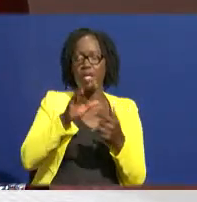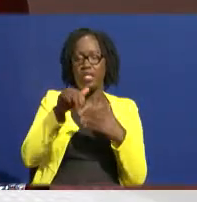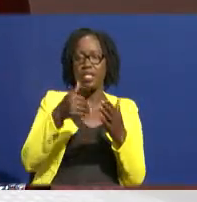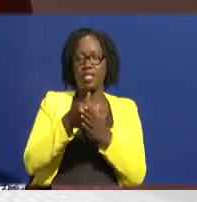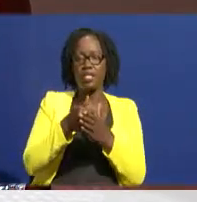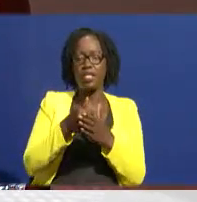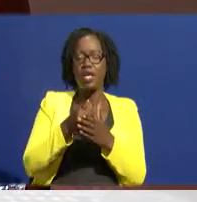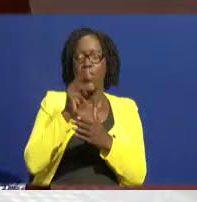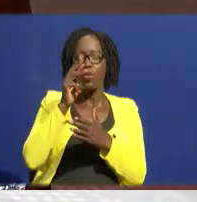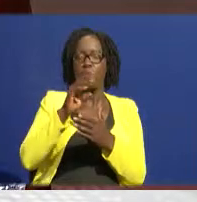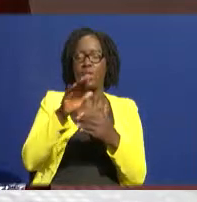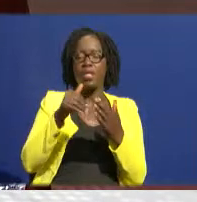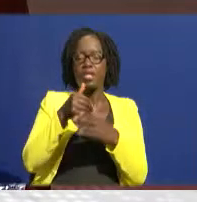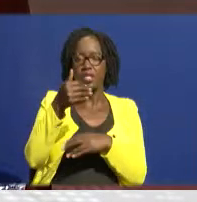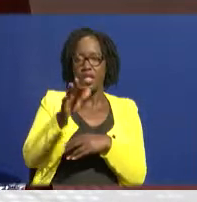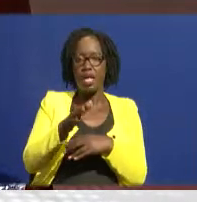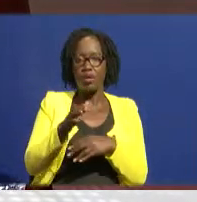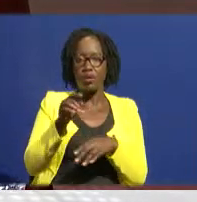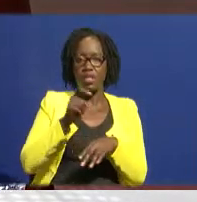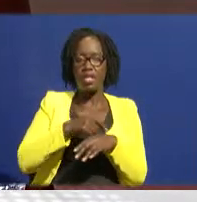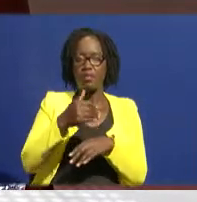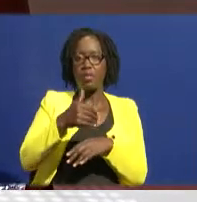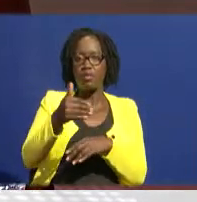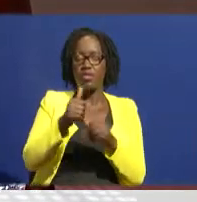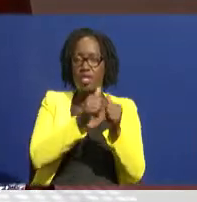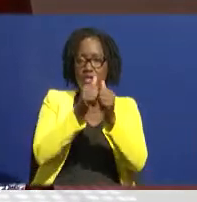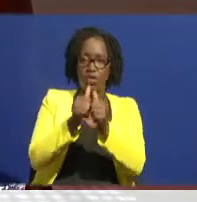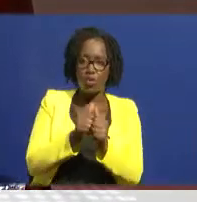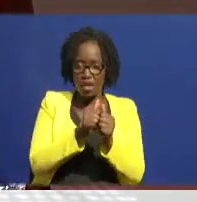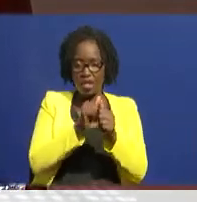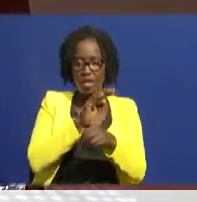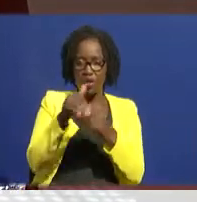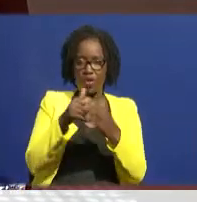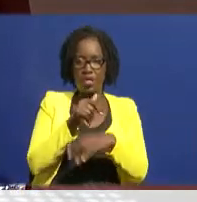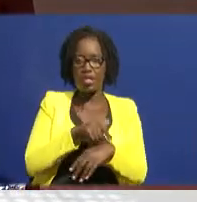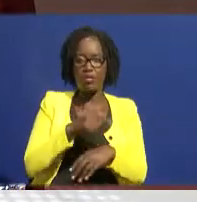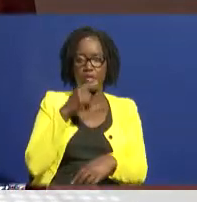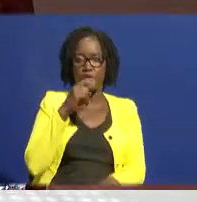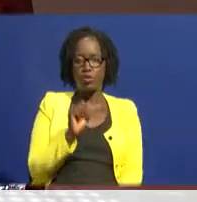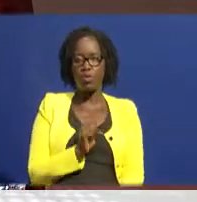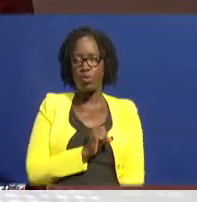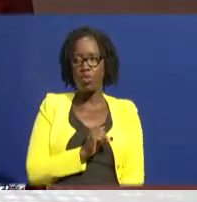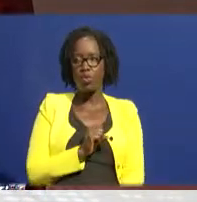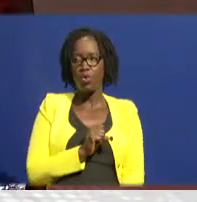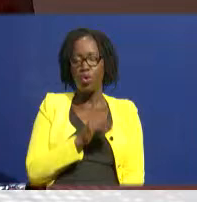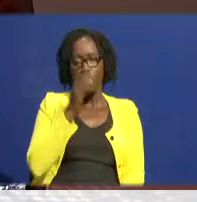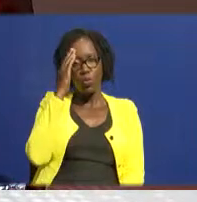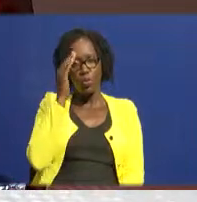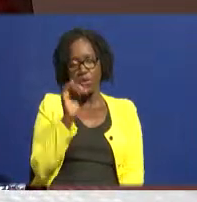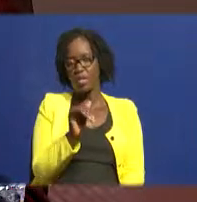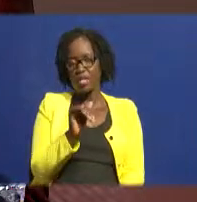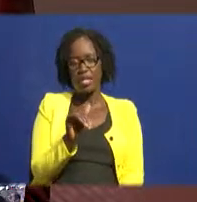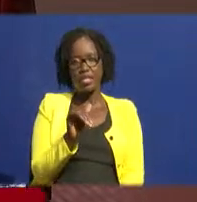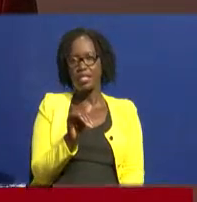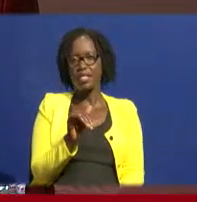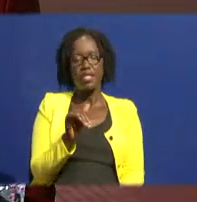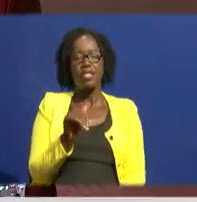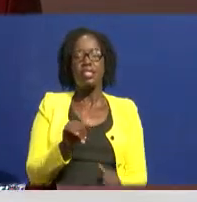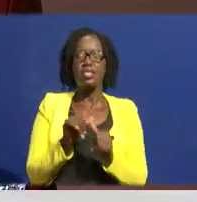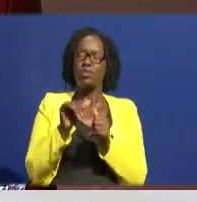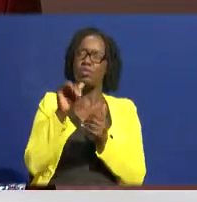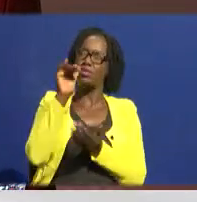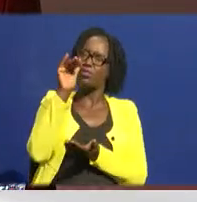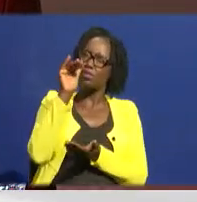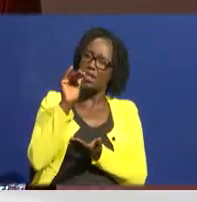reached out every time, because they're with them, they're together all the time. And so we know that it has continued